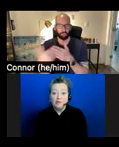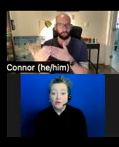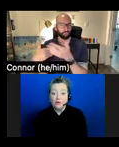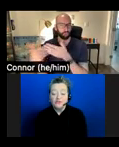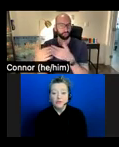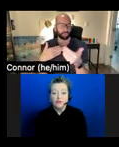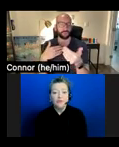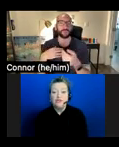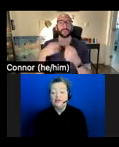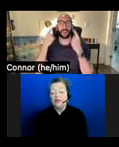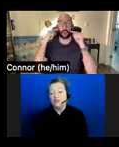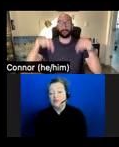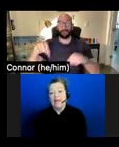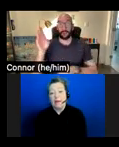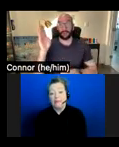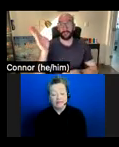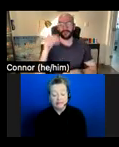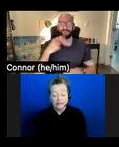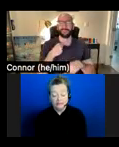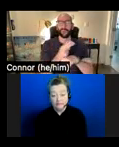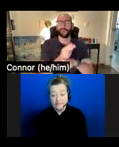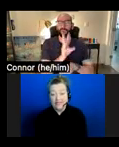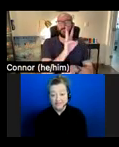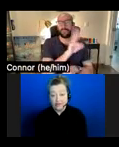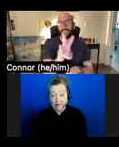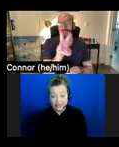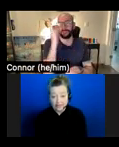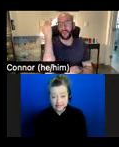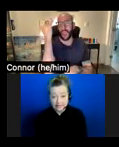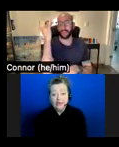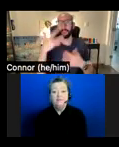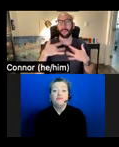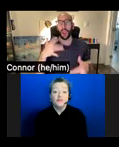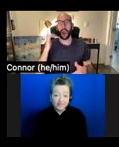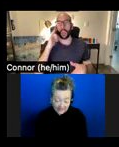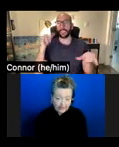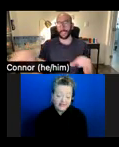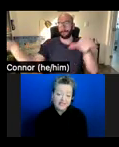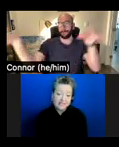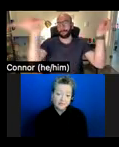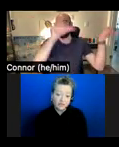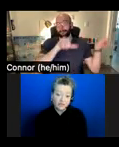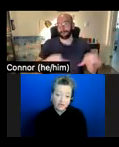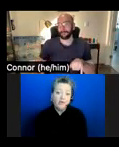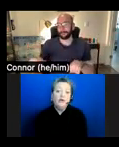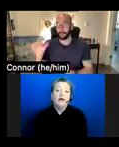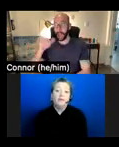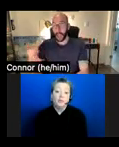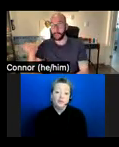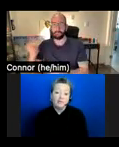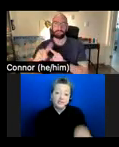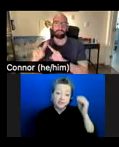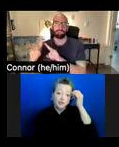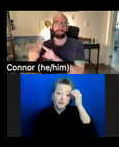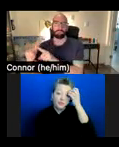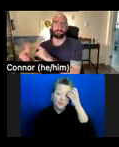your mobile phone. So you can actually use the app in many different capacities. But for this workshop, we